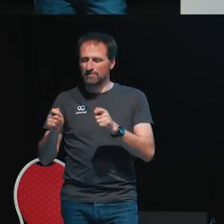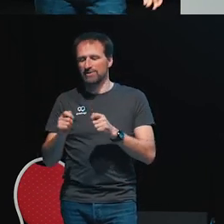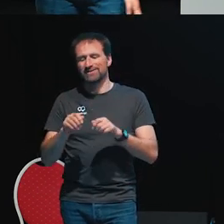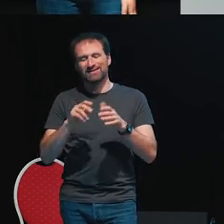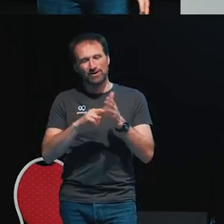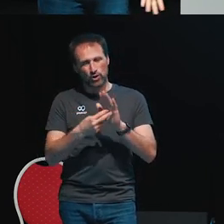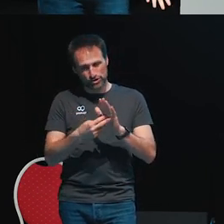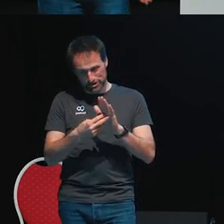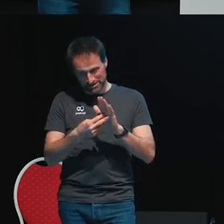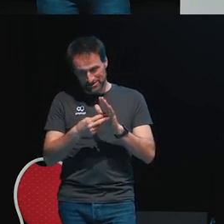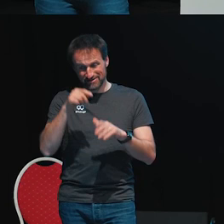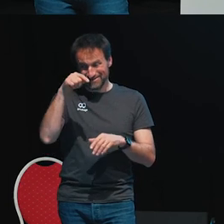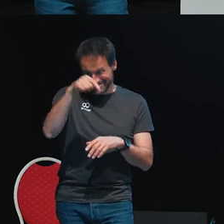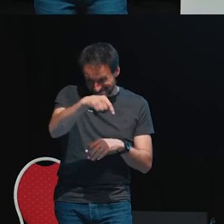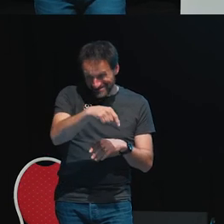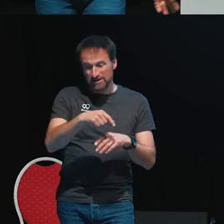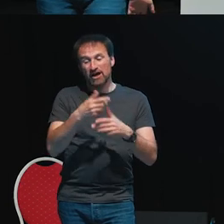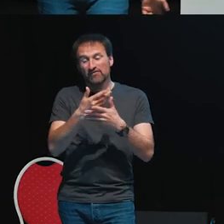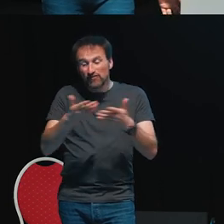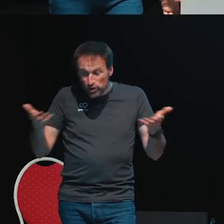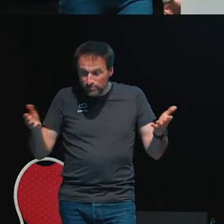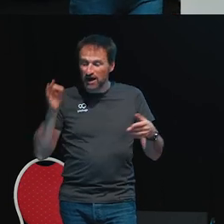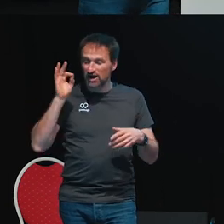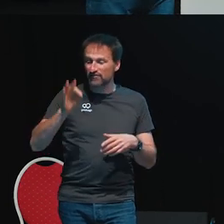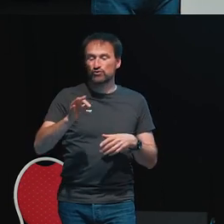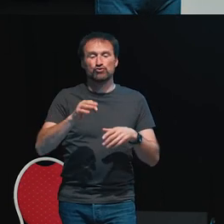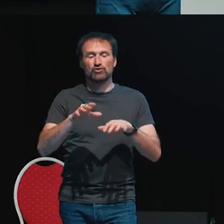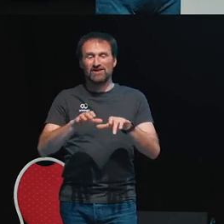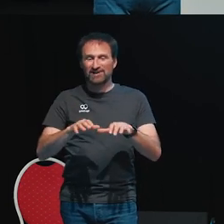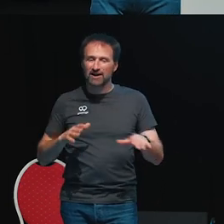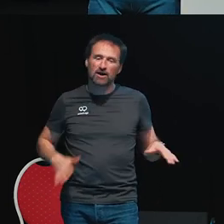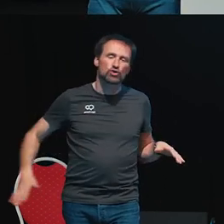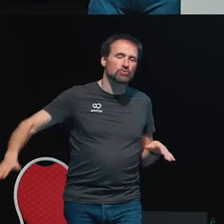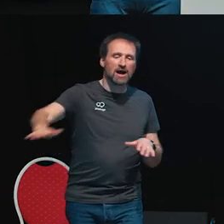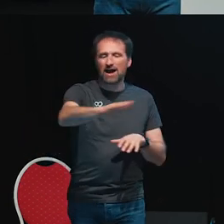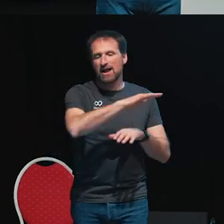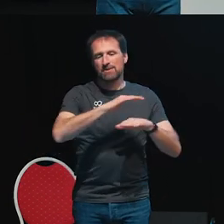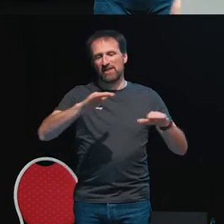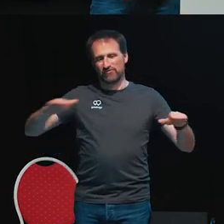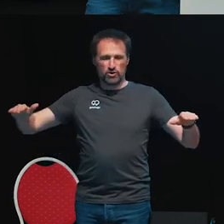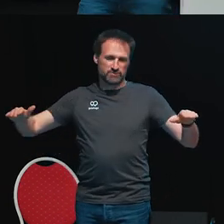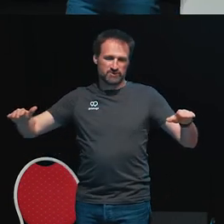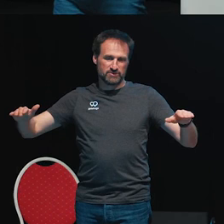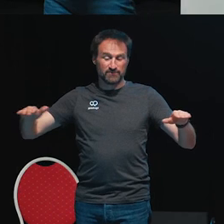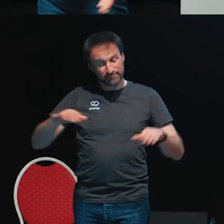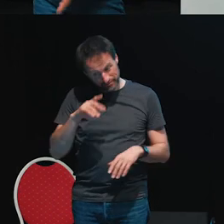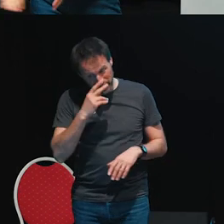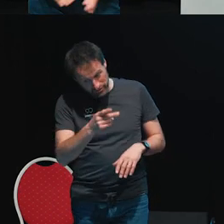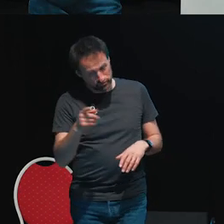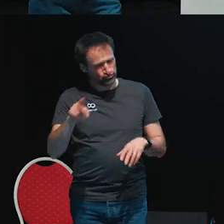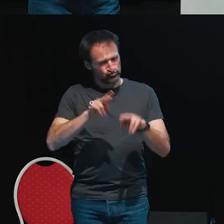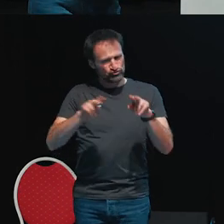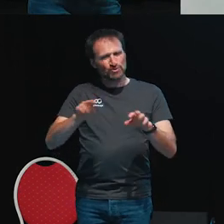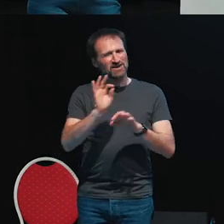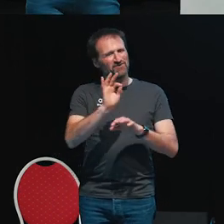web browsers. So let's visualize a little bit. So web platform, at the bottom, you see a set of features, and